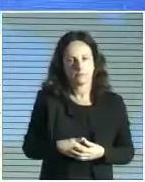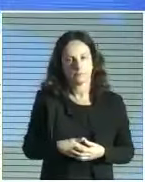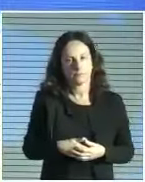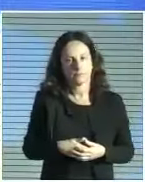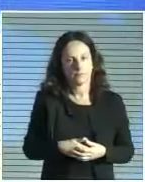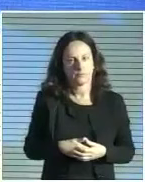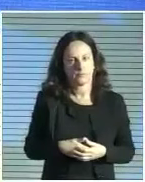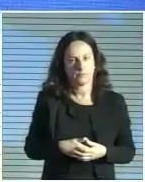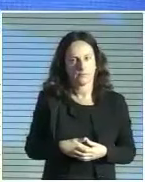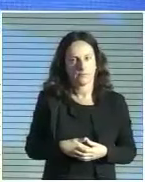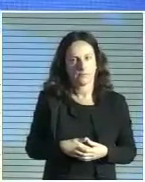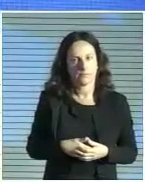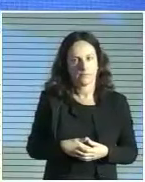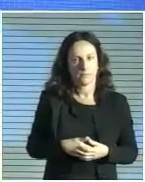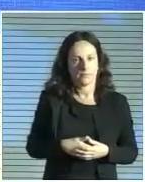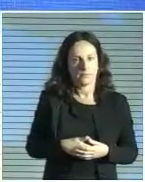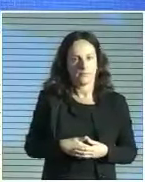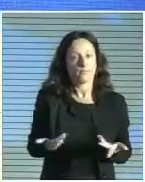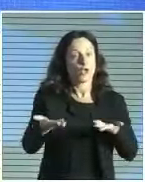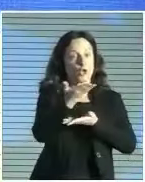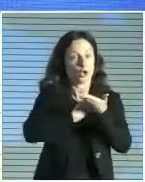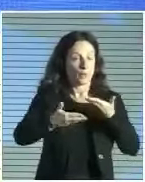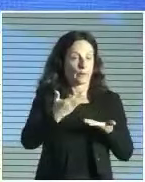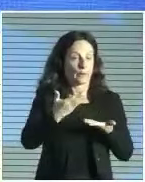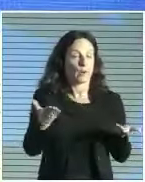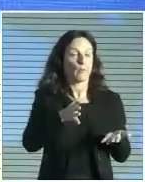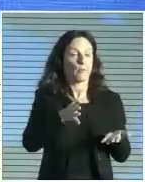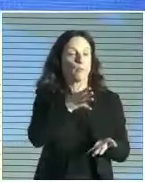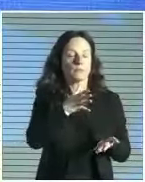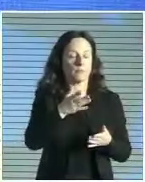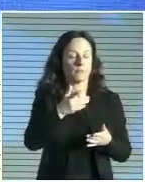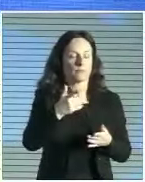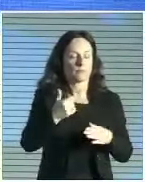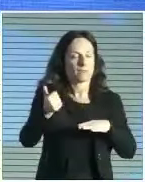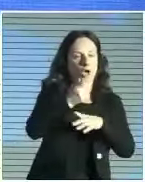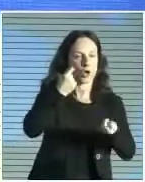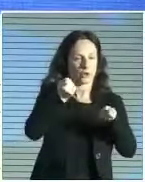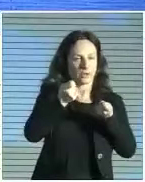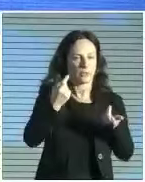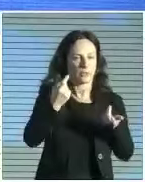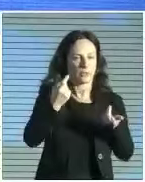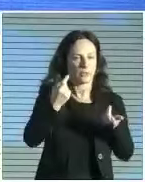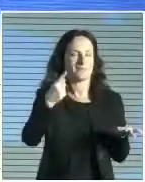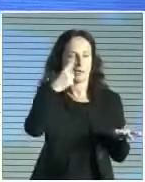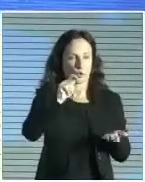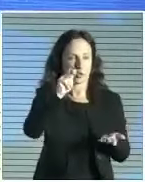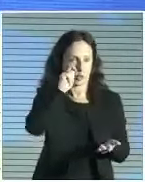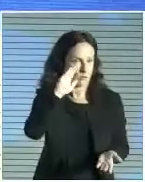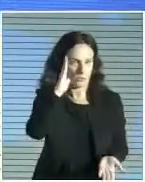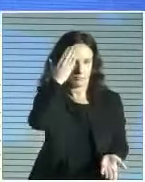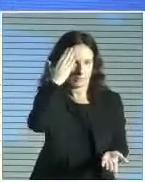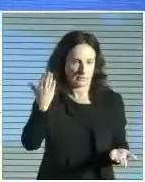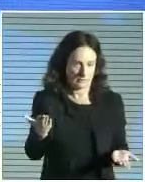of economic, social, and environment are key for our own business development.